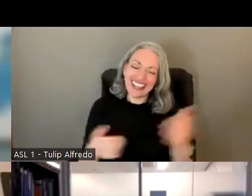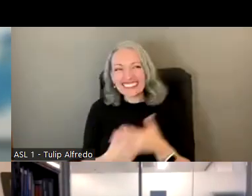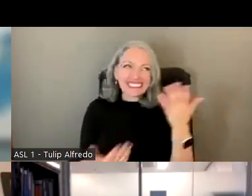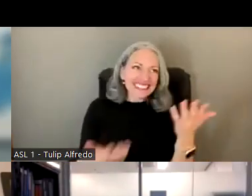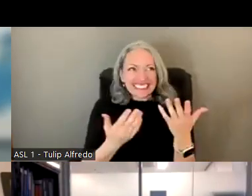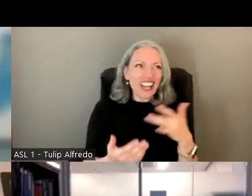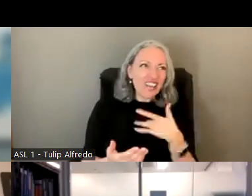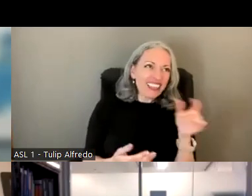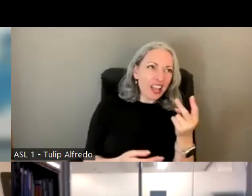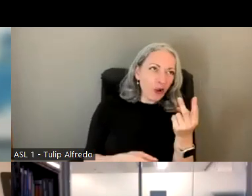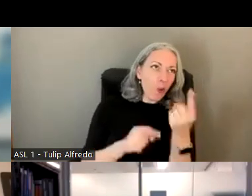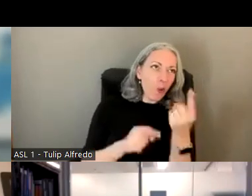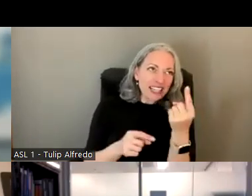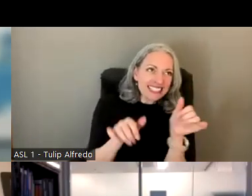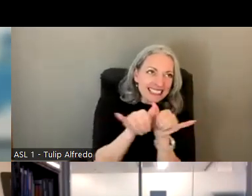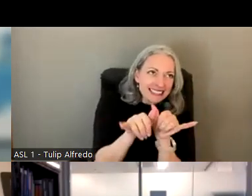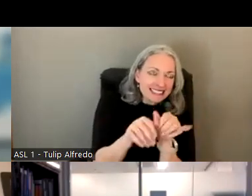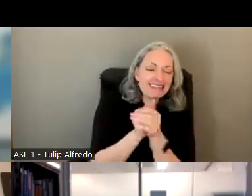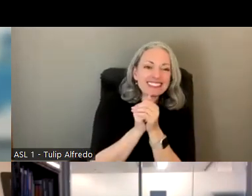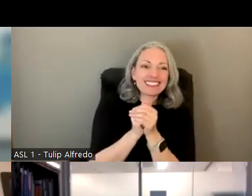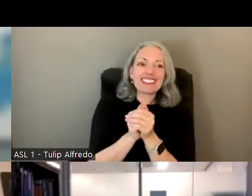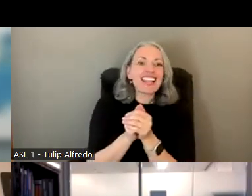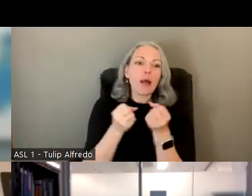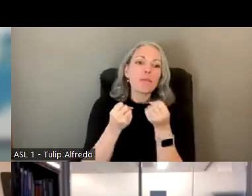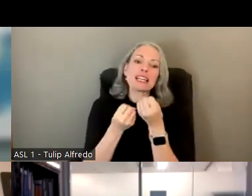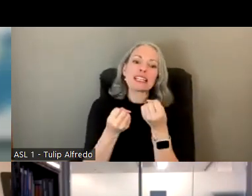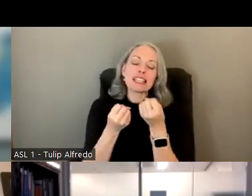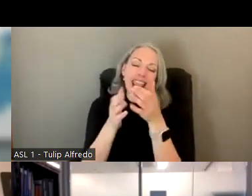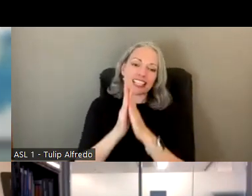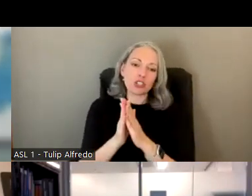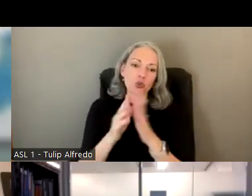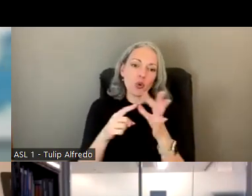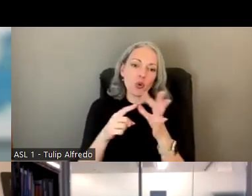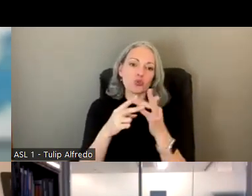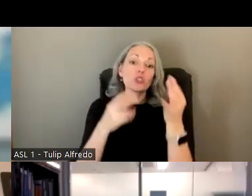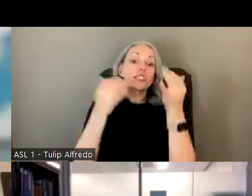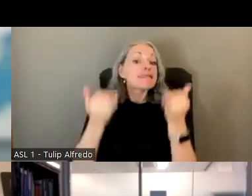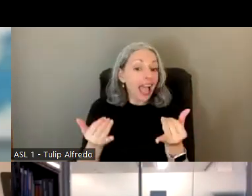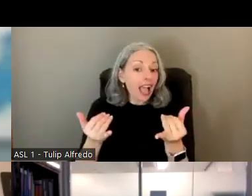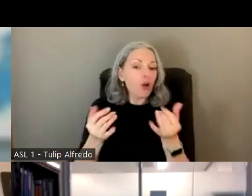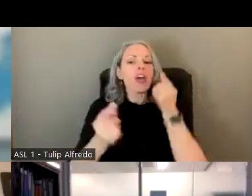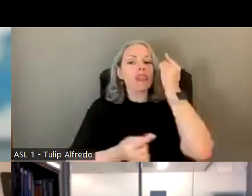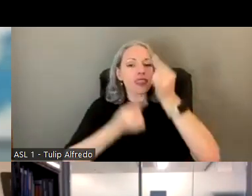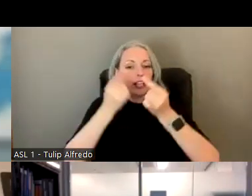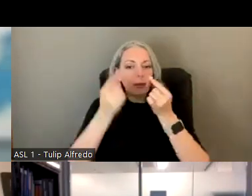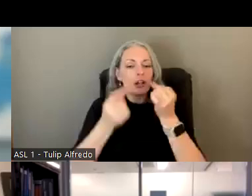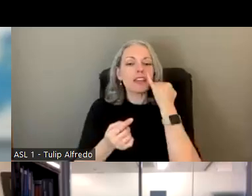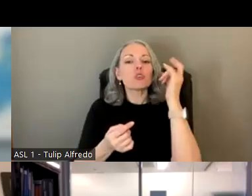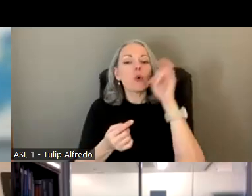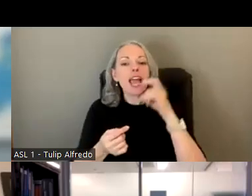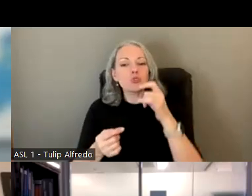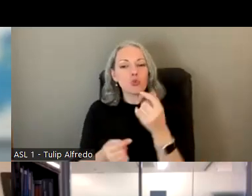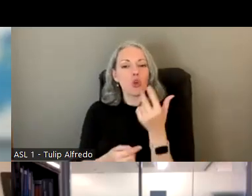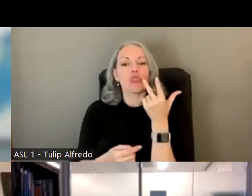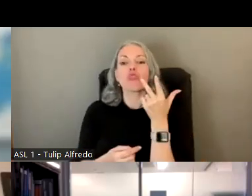got that, but I'm just gonna, I'm not asking you to make a choice now. I'm asking you like to think about, like, if you had to choose